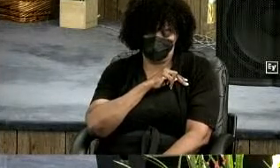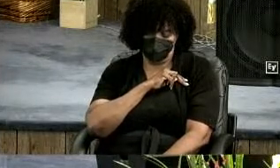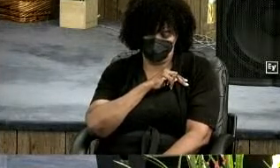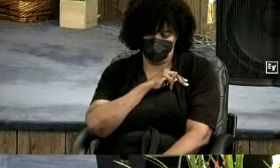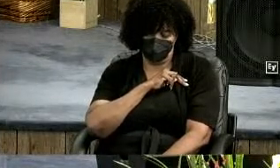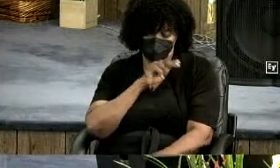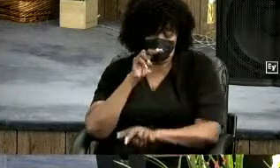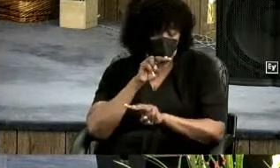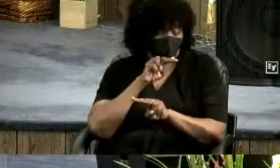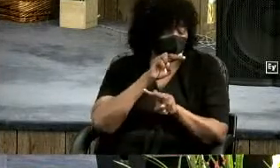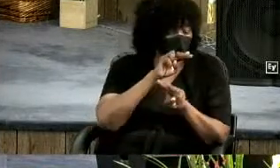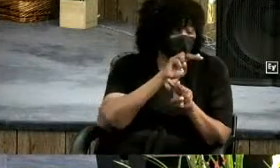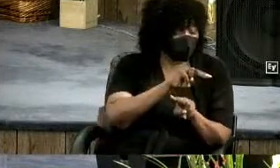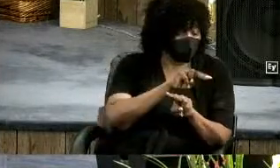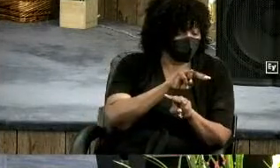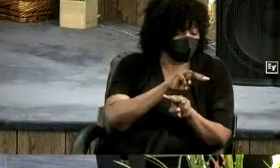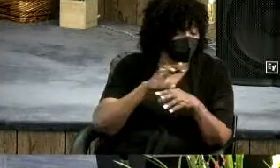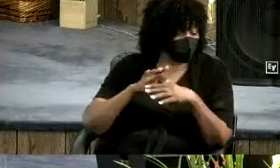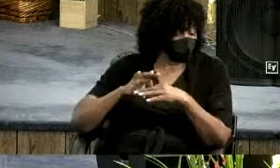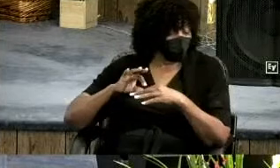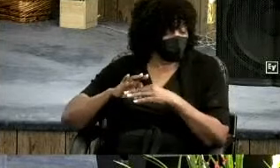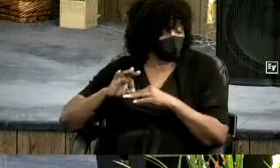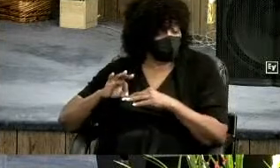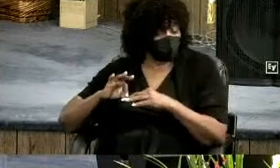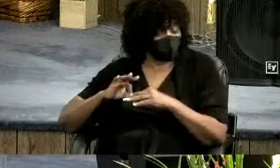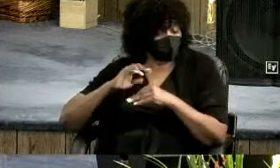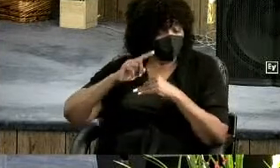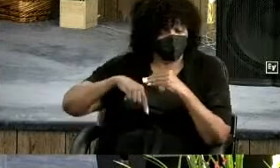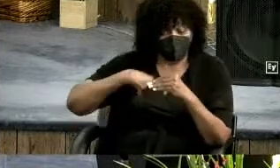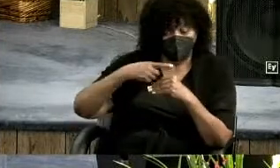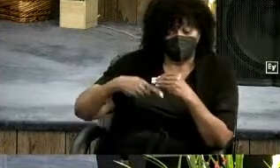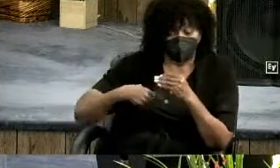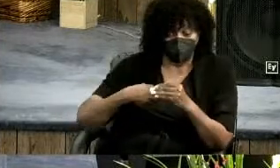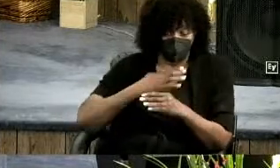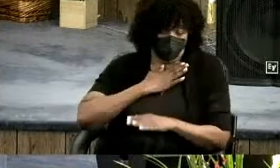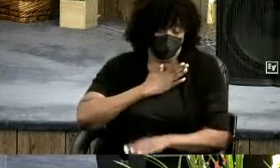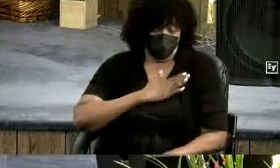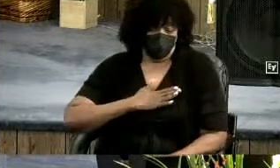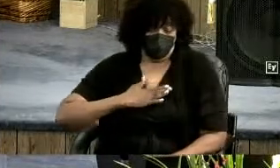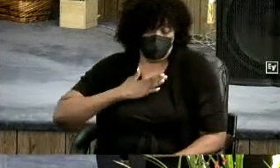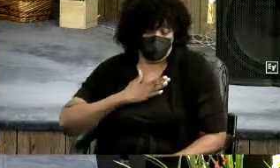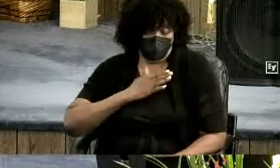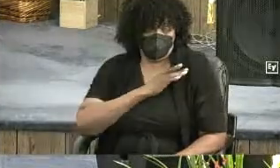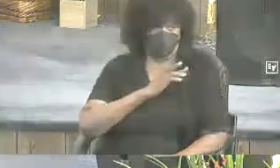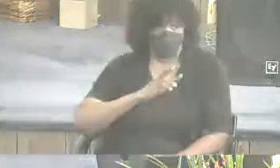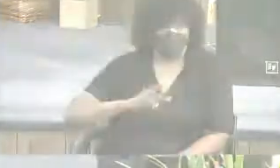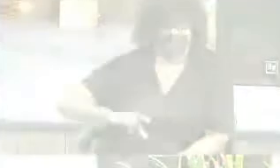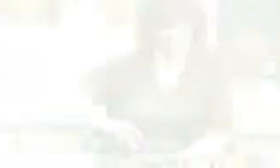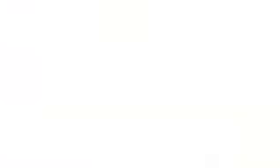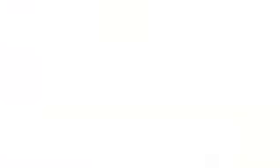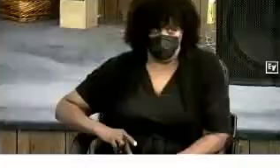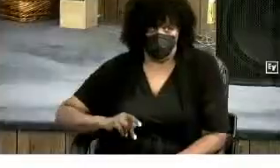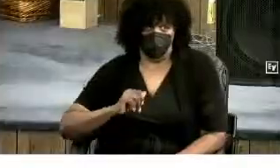So look at this phrase and tell me this is not prophetic. So it pleased the king